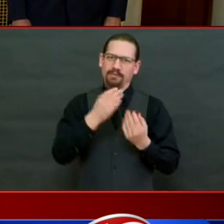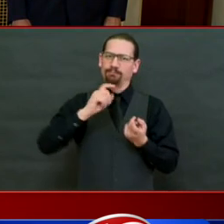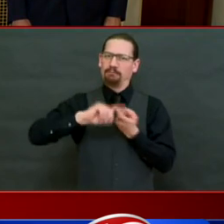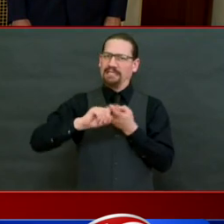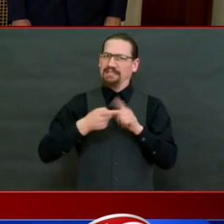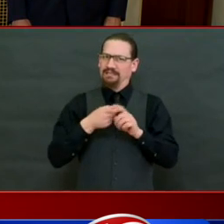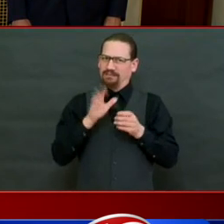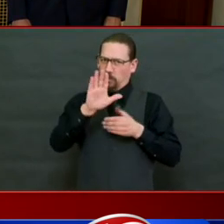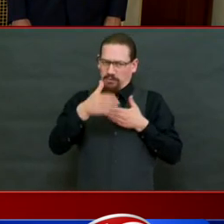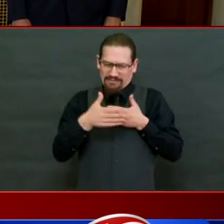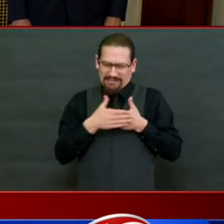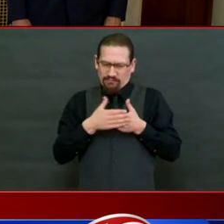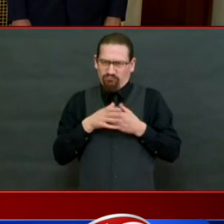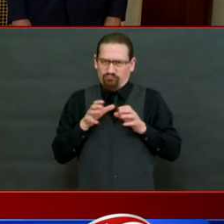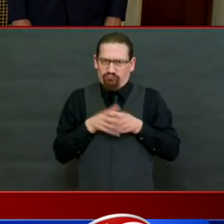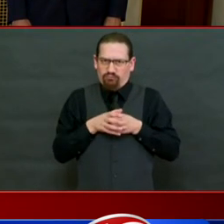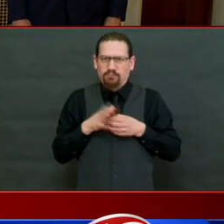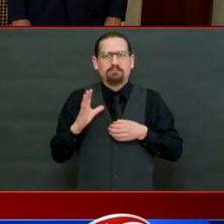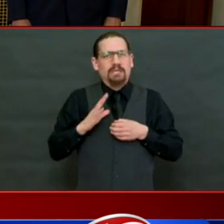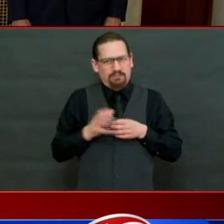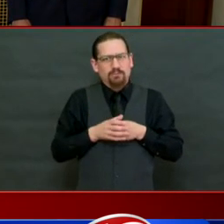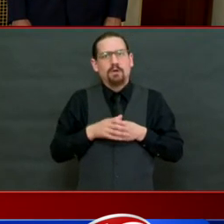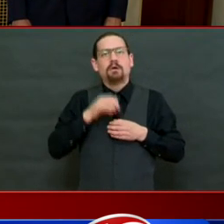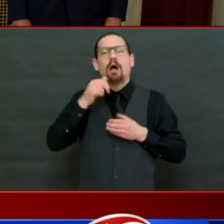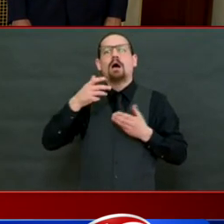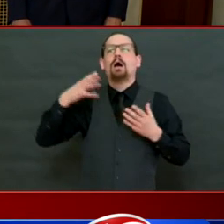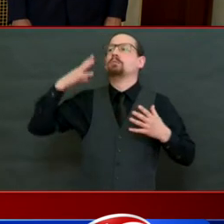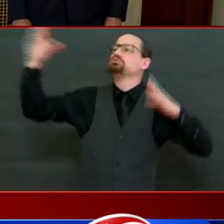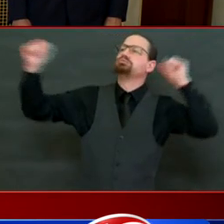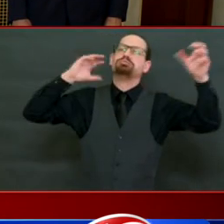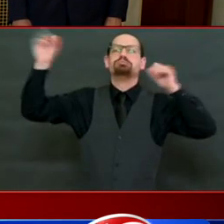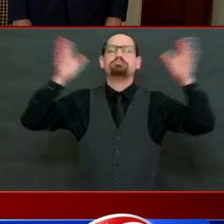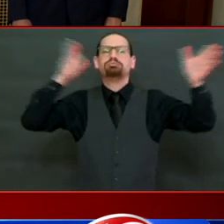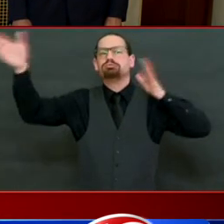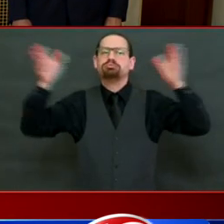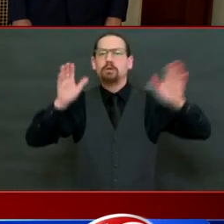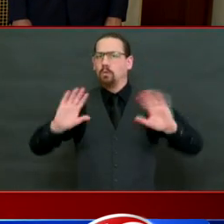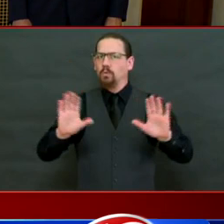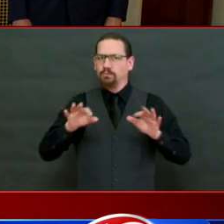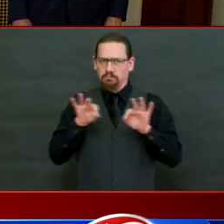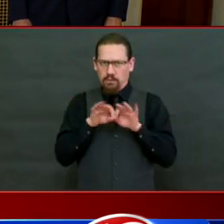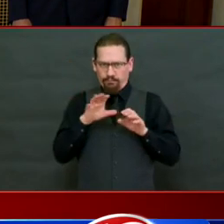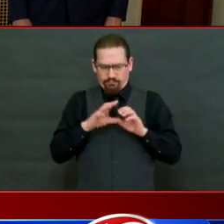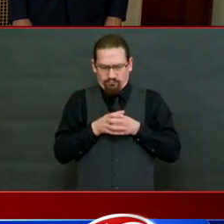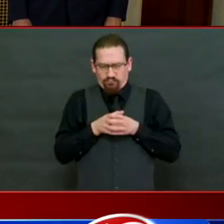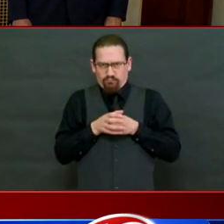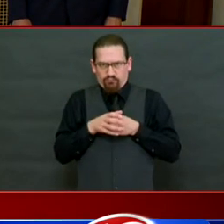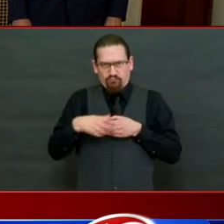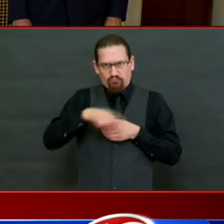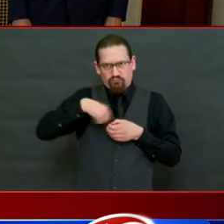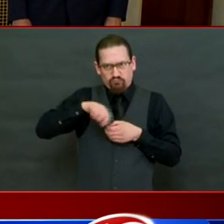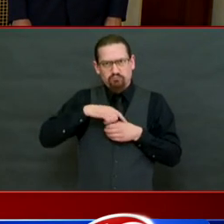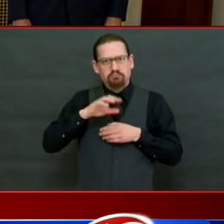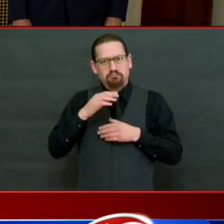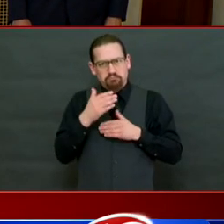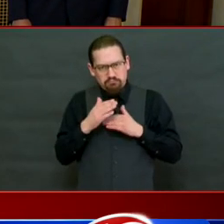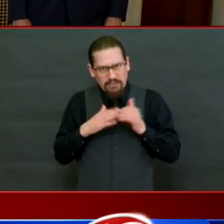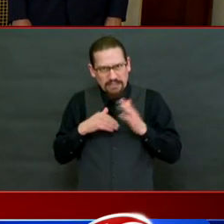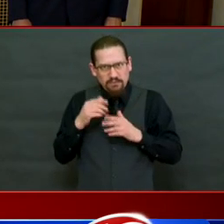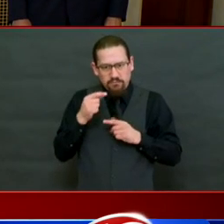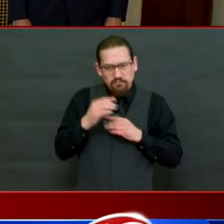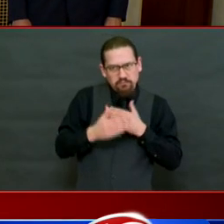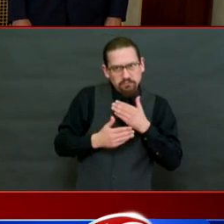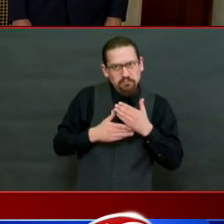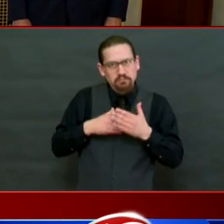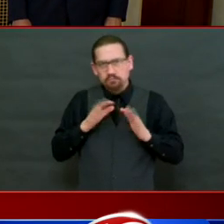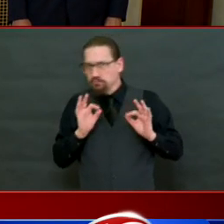to be smart about it and incremental about it. If we're smart and incremental and we don't overdo it in phase one,